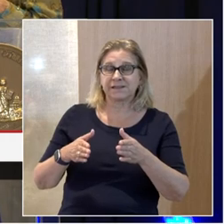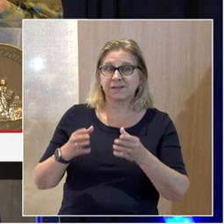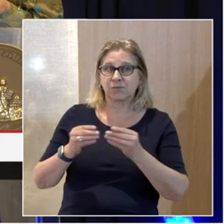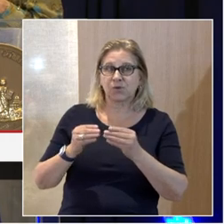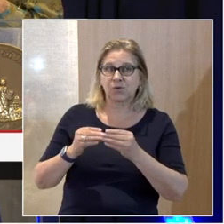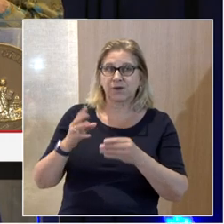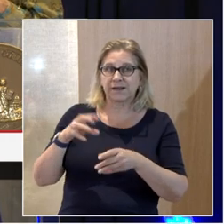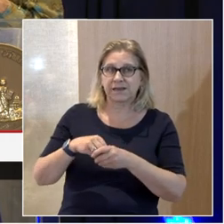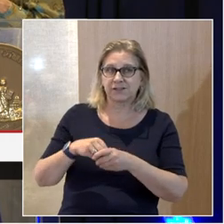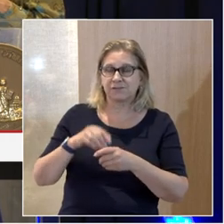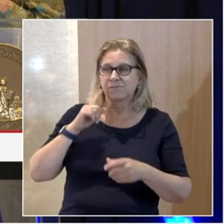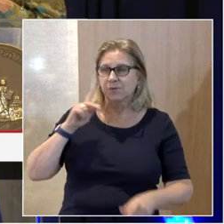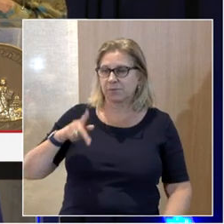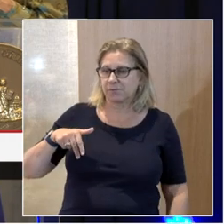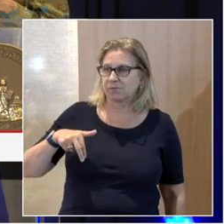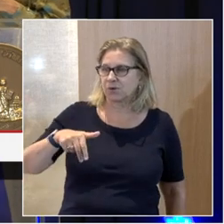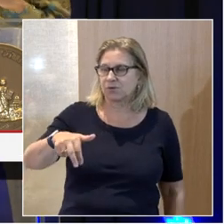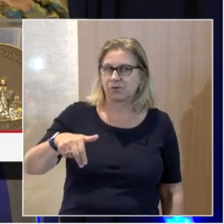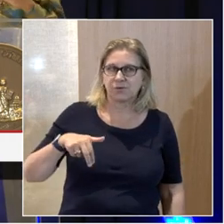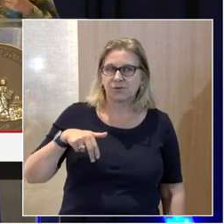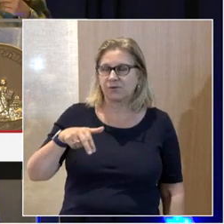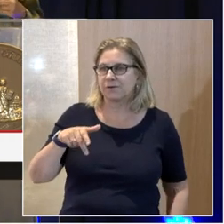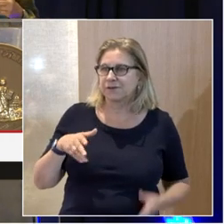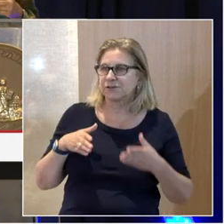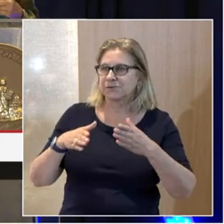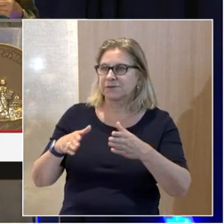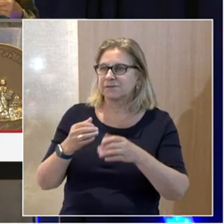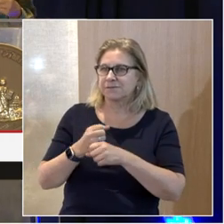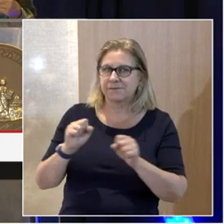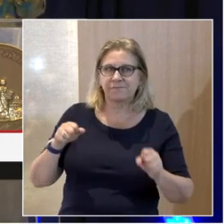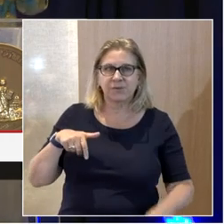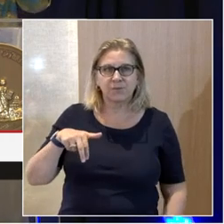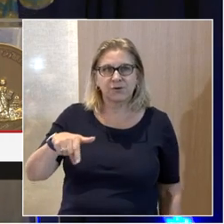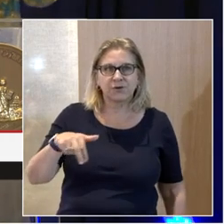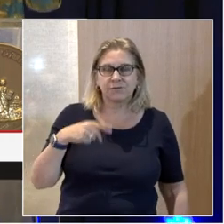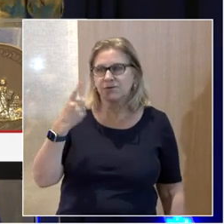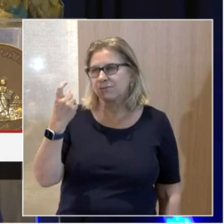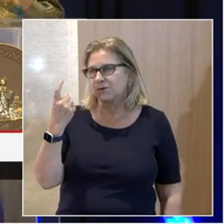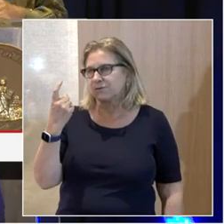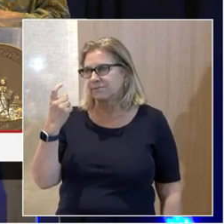Okay. All right. And then we've got one last one.